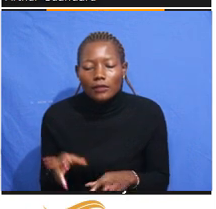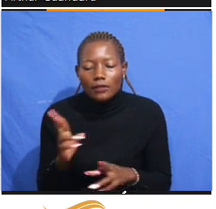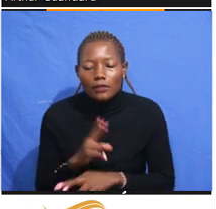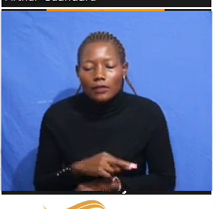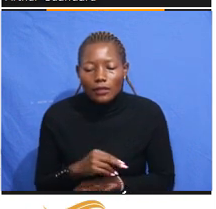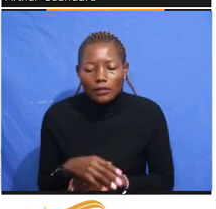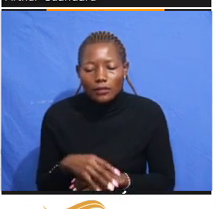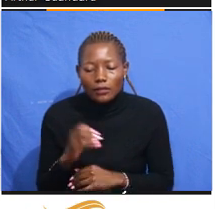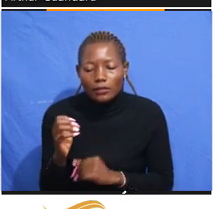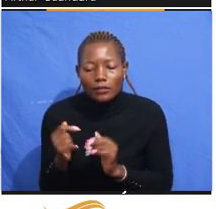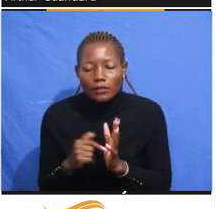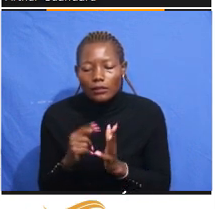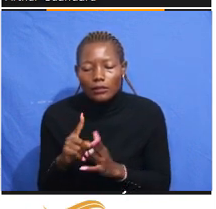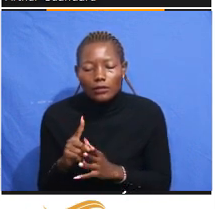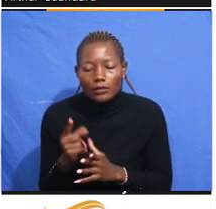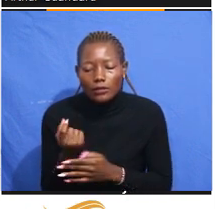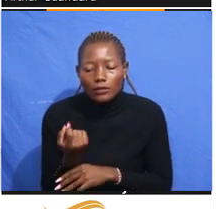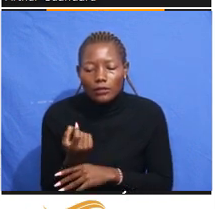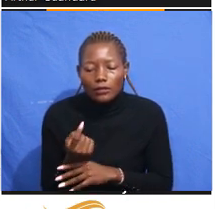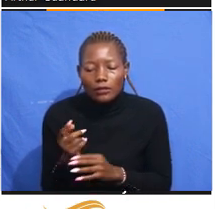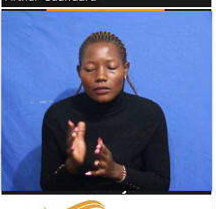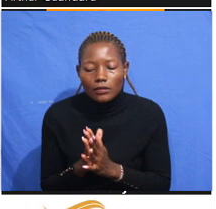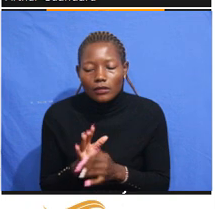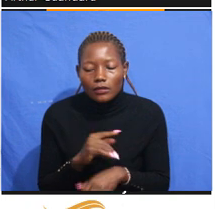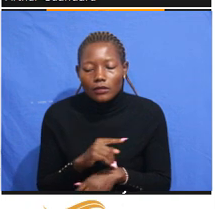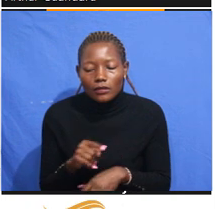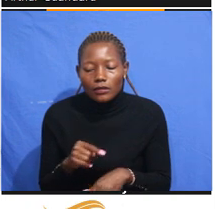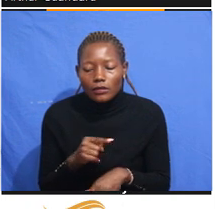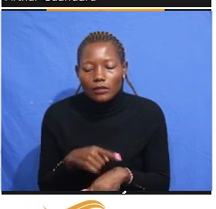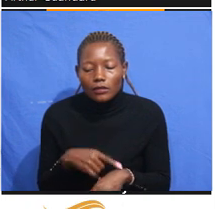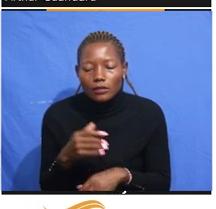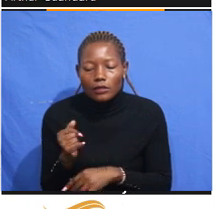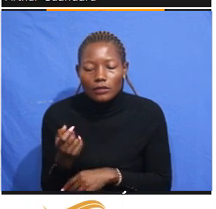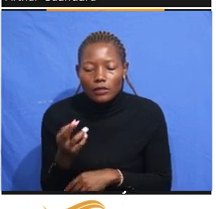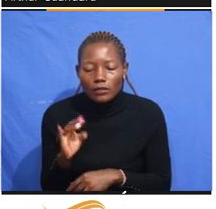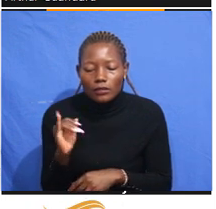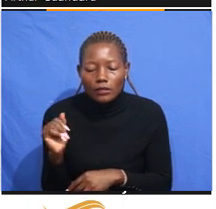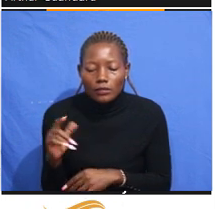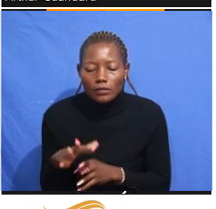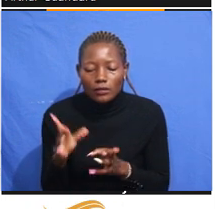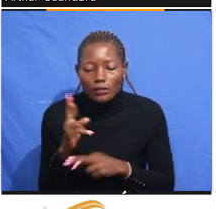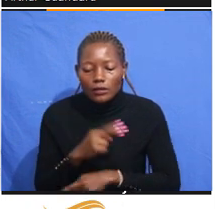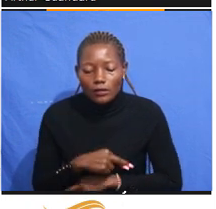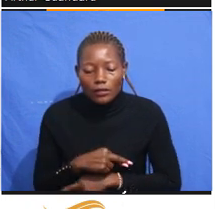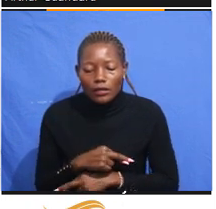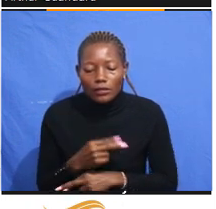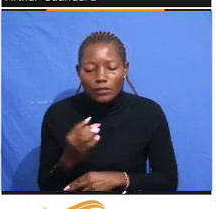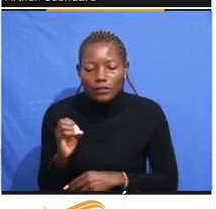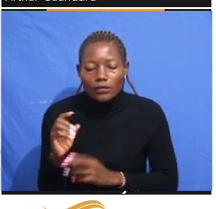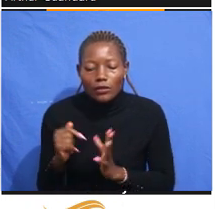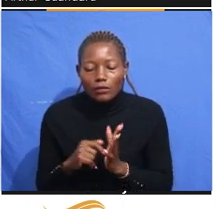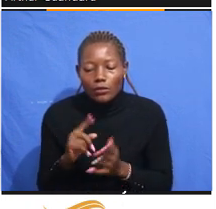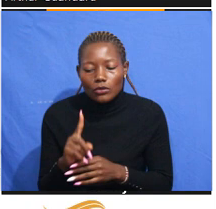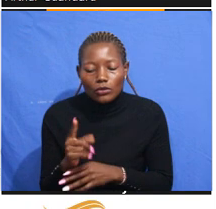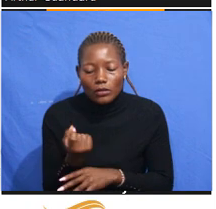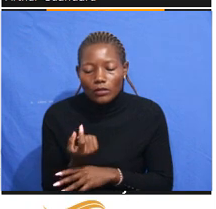seconds. Then when the atria relax and the ventricles contract, 0.13 seconds. And then there's a situation